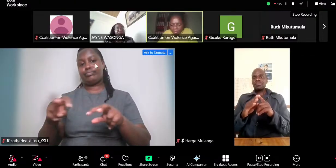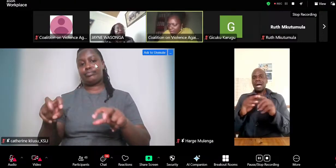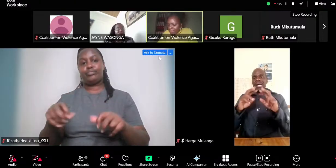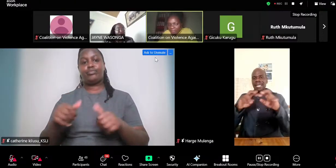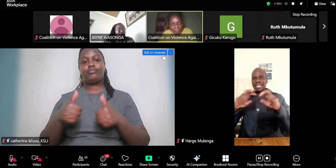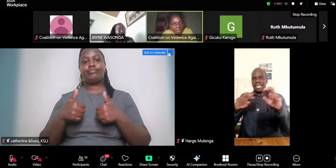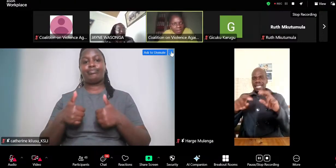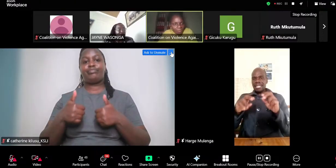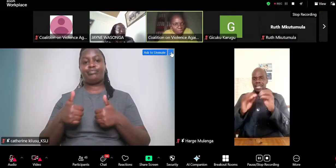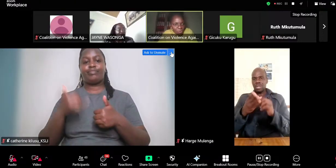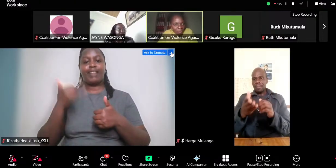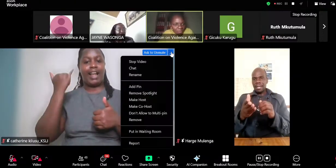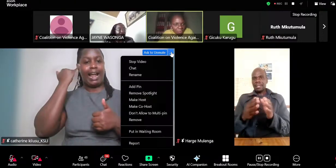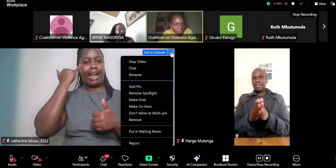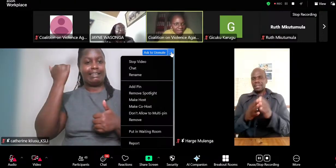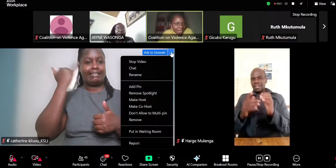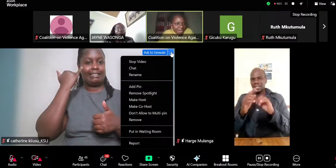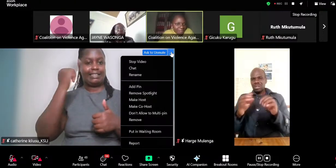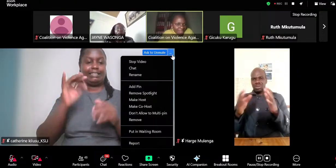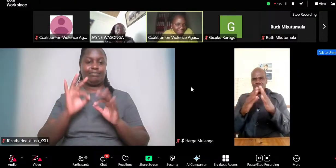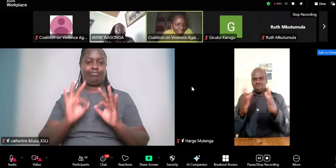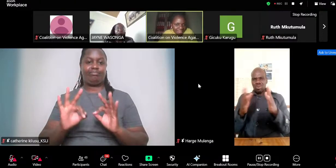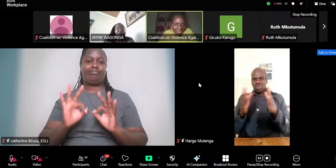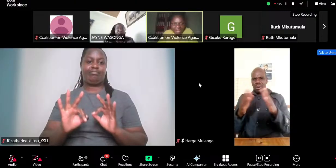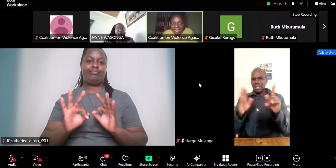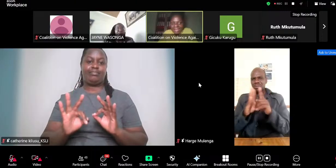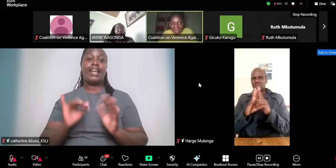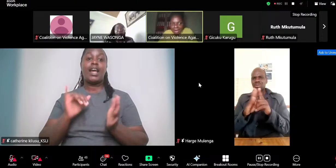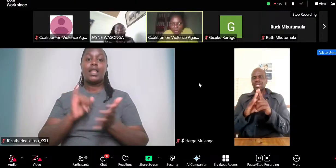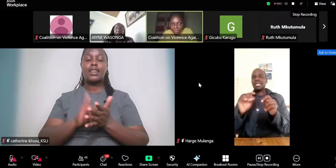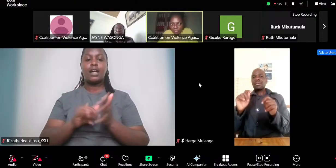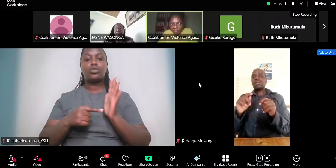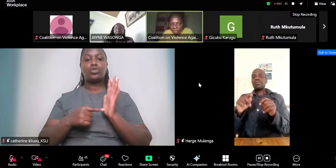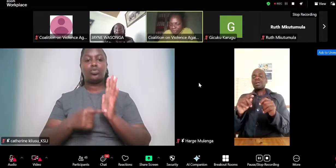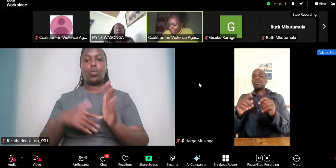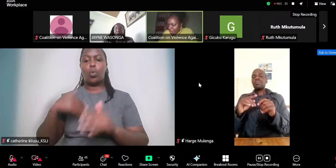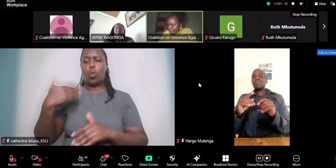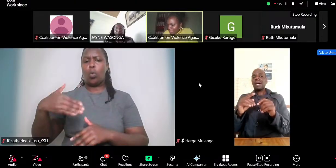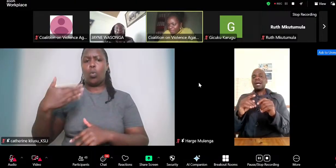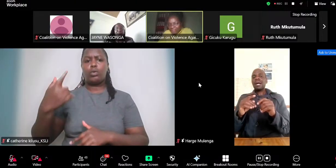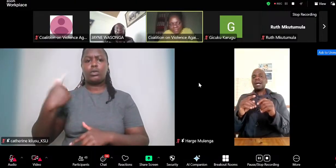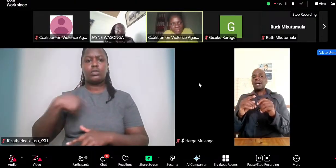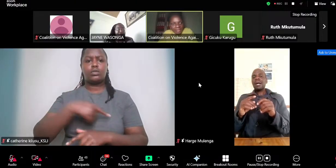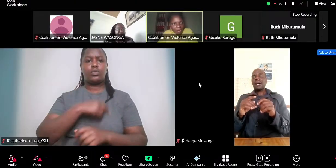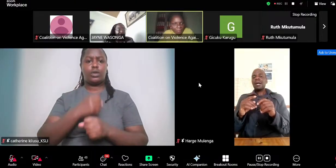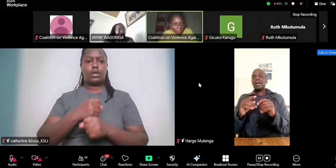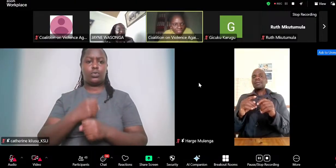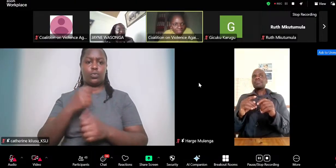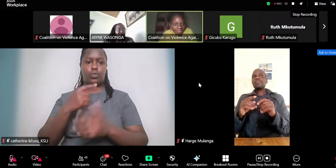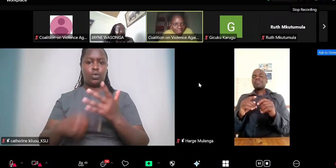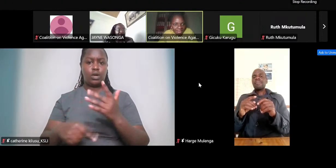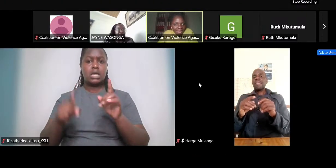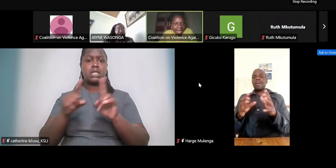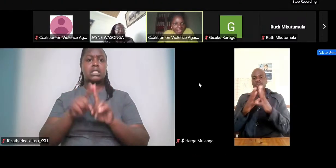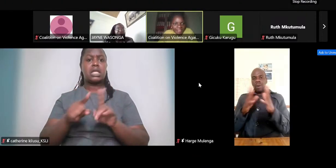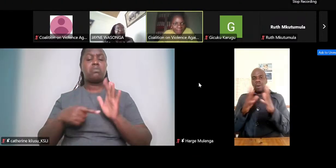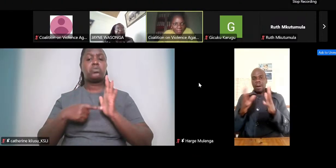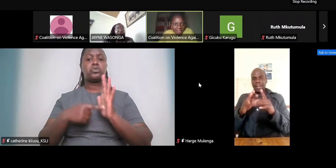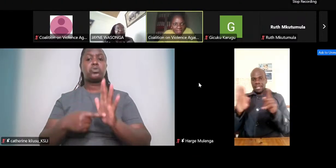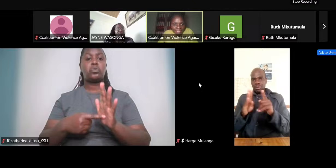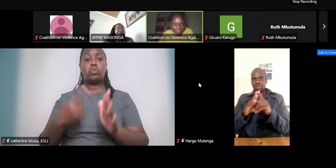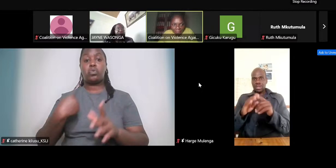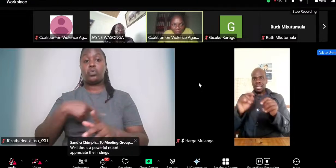insights informing what we do on a daily basis and how to be more inclusive even in our approaches